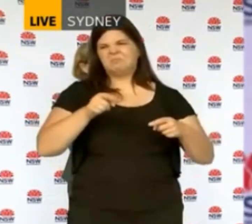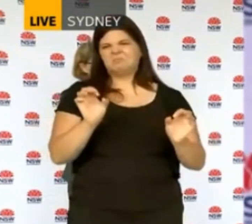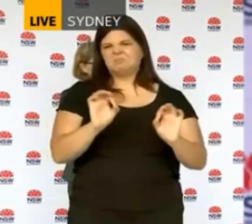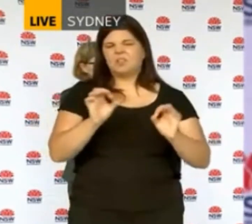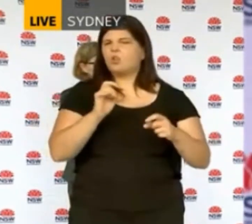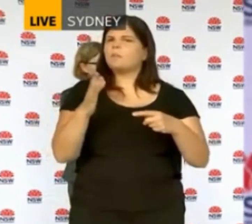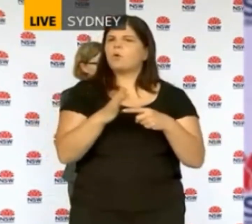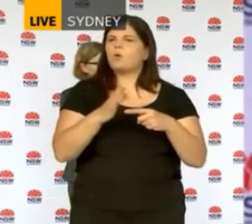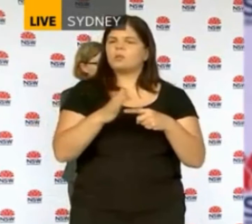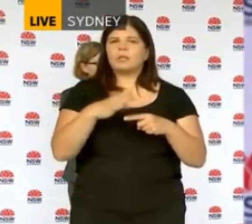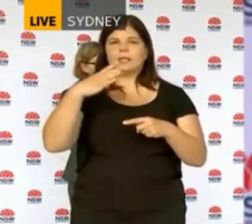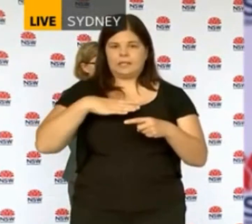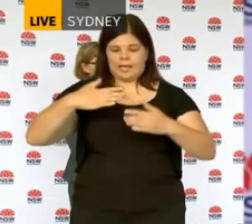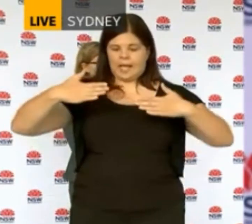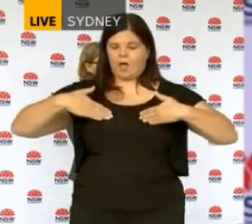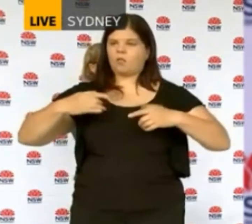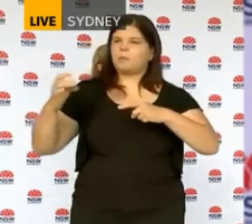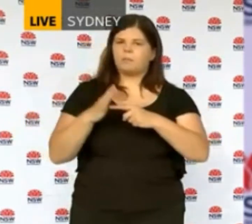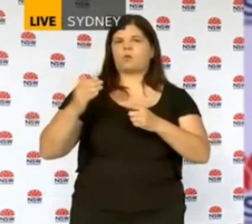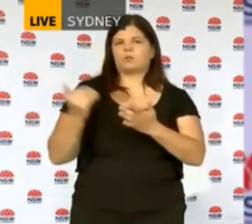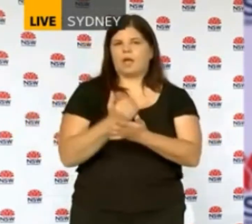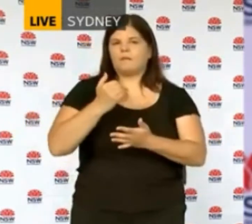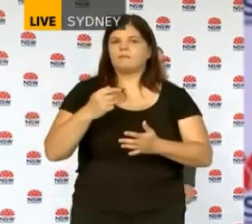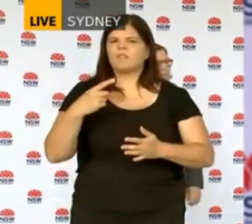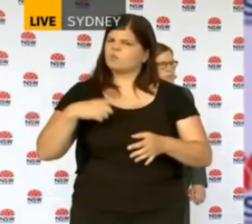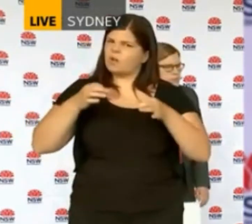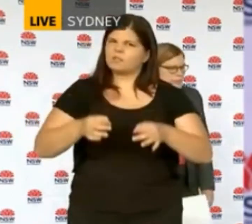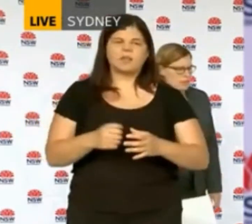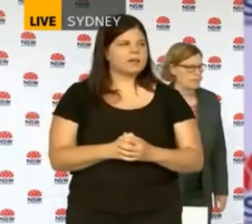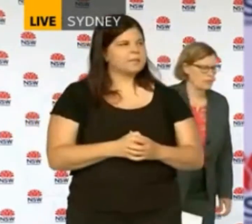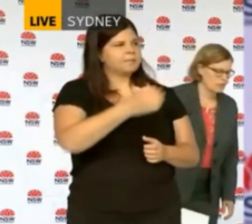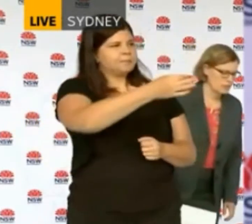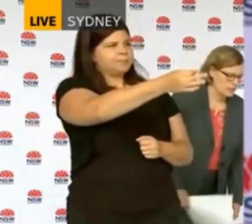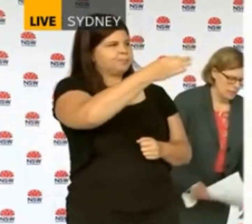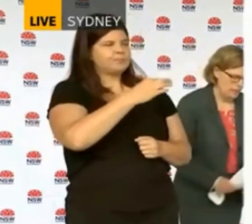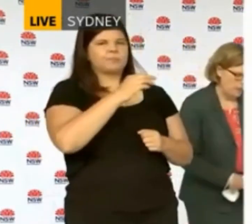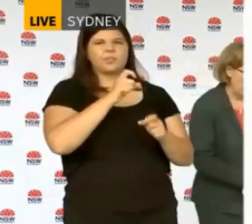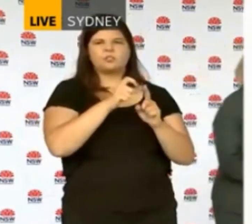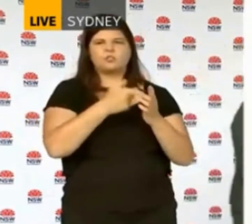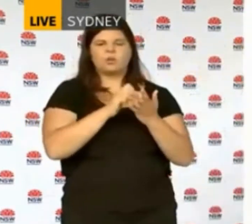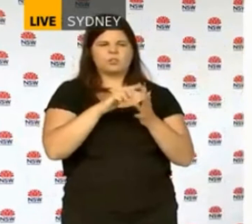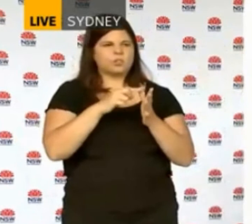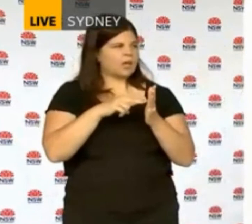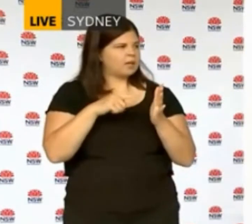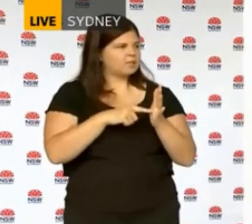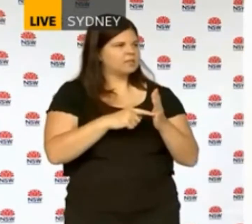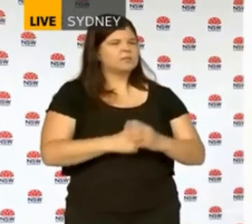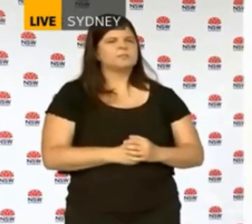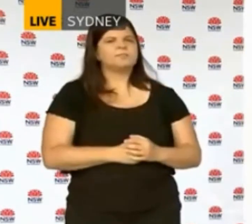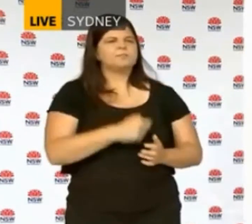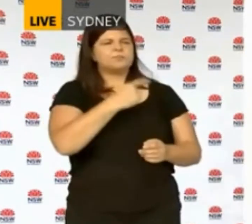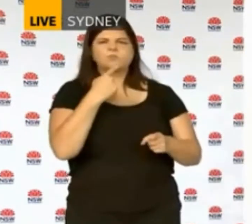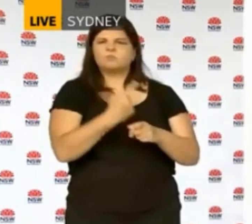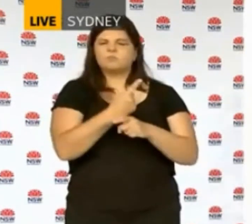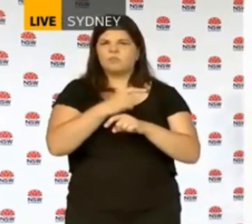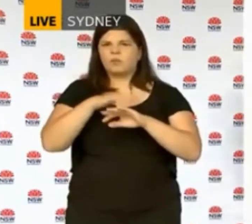and keeping the public safe. That is what our decisions have been made on. Can I ask, you mentioned before about local strains from